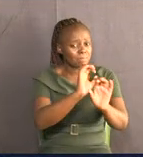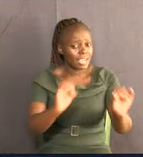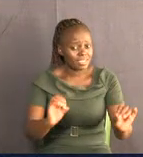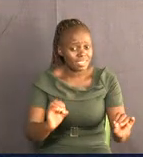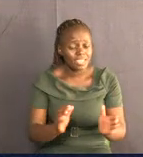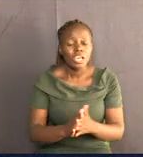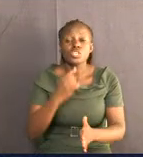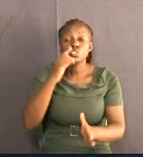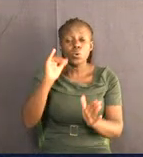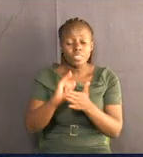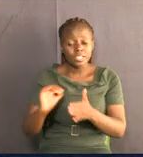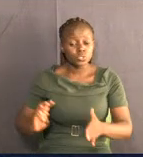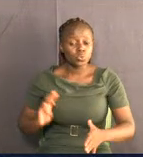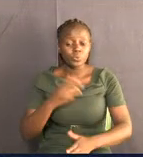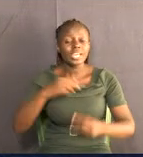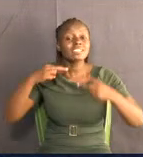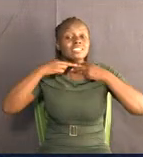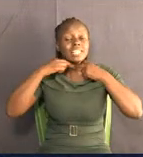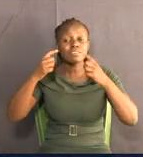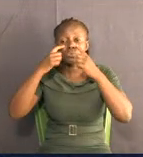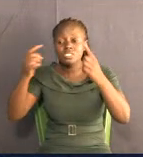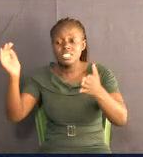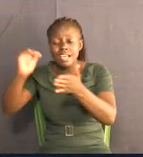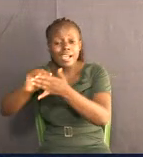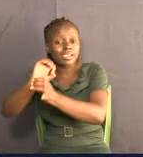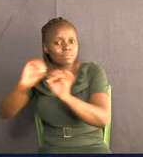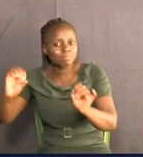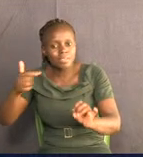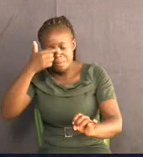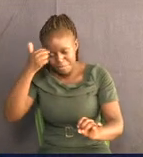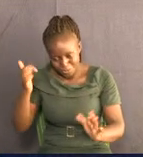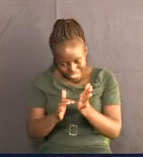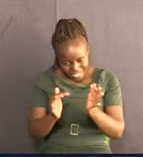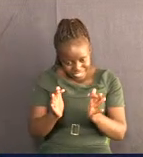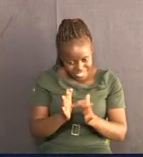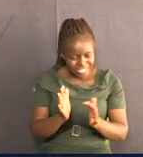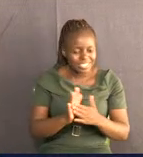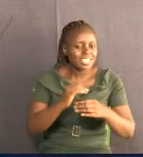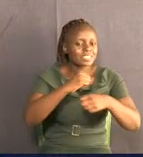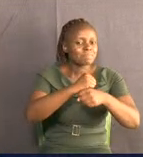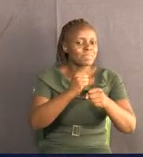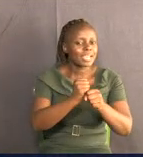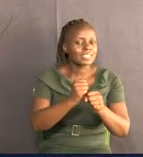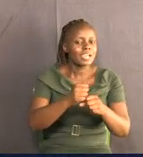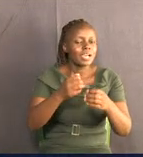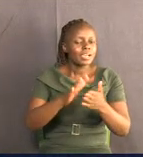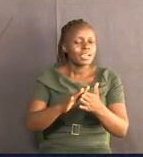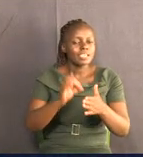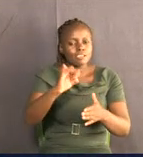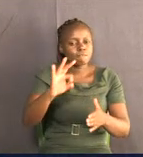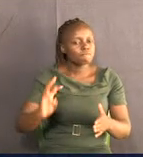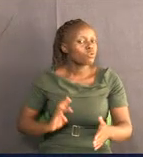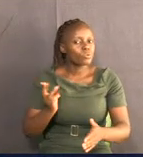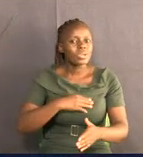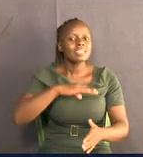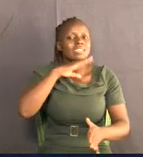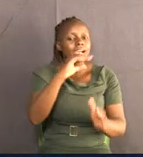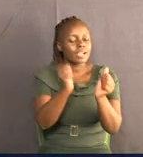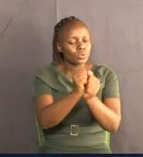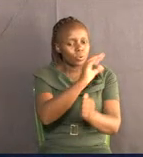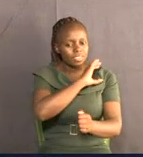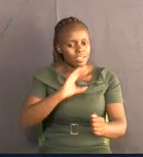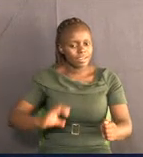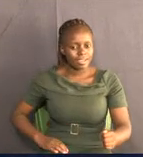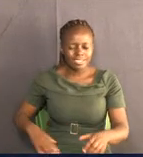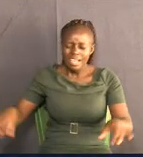to sin. For one who has died has been set free from sin. Now, if we have died with Christ, we believe that we